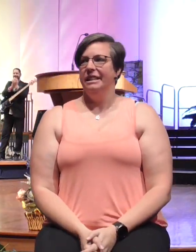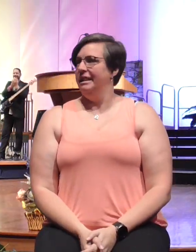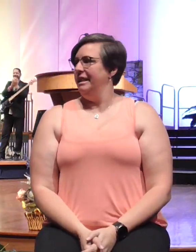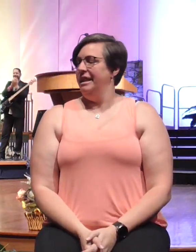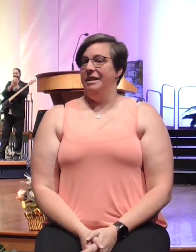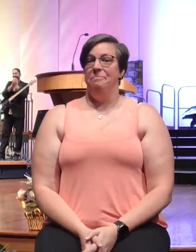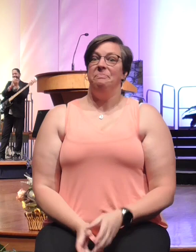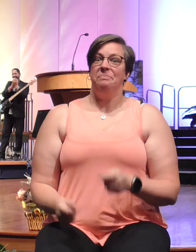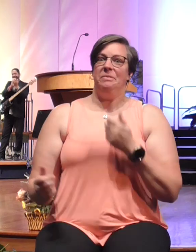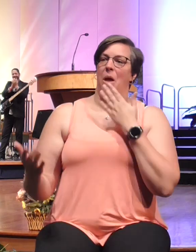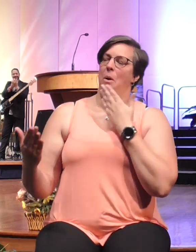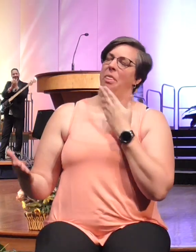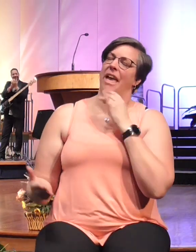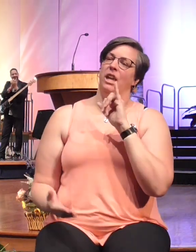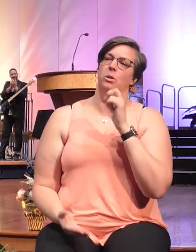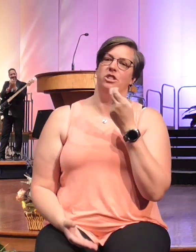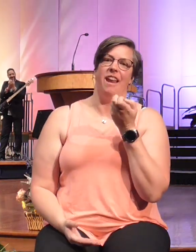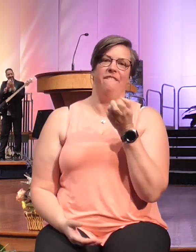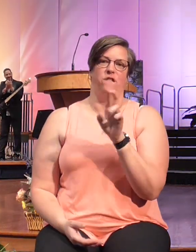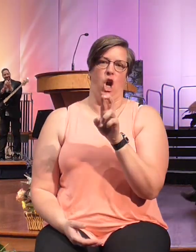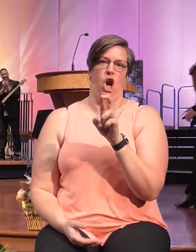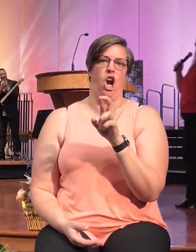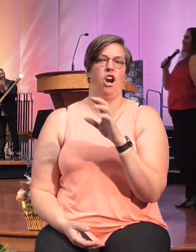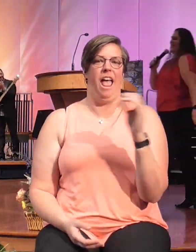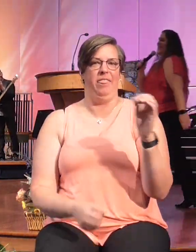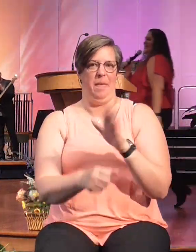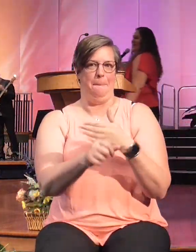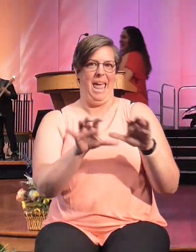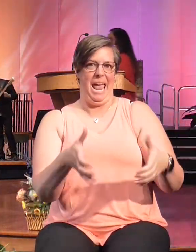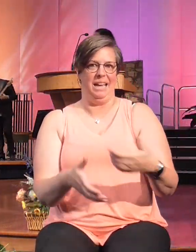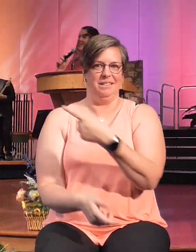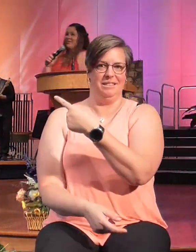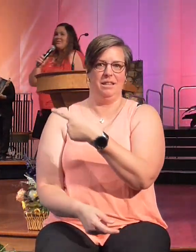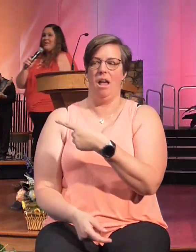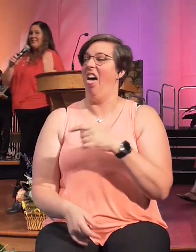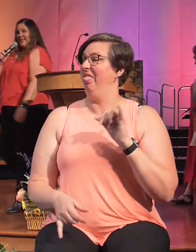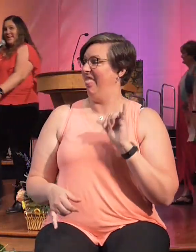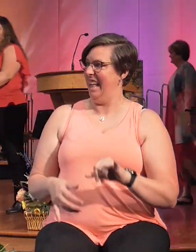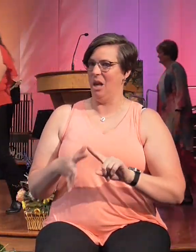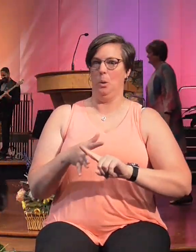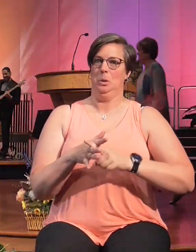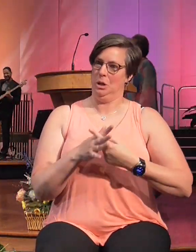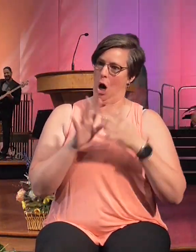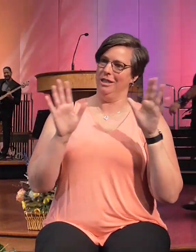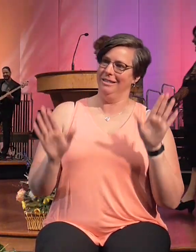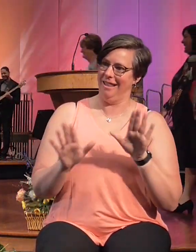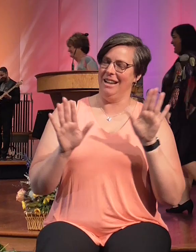Thank you, Jennifer Burnett, Mile High Band. Now that's how you start a Sunday.